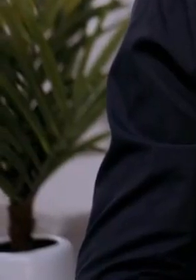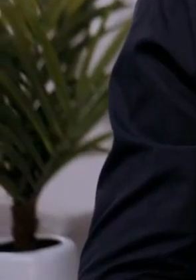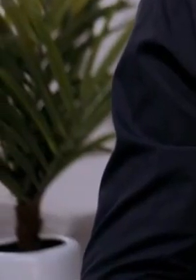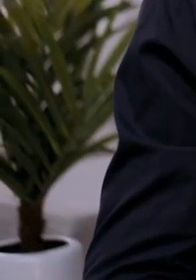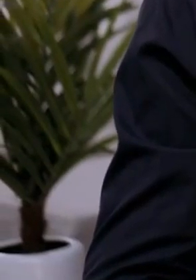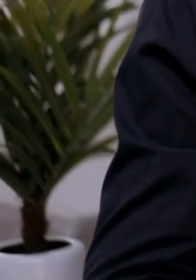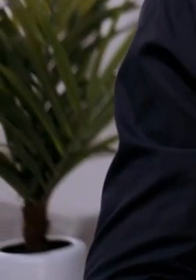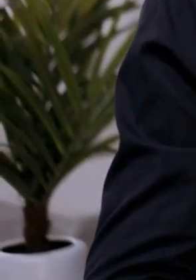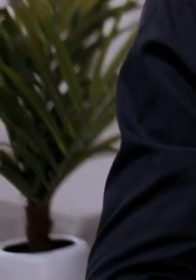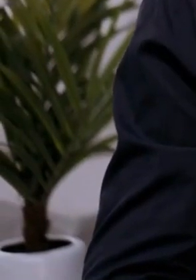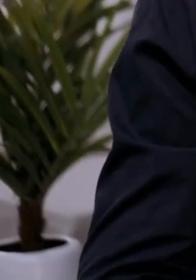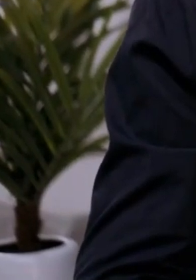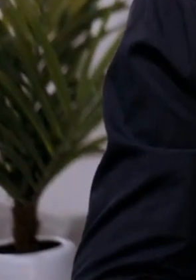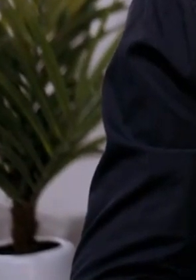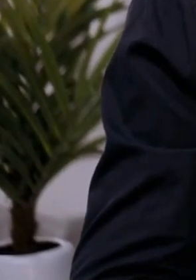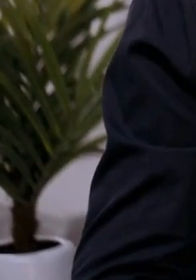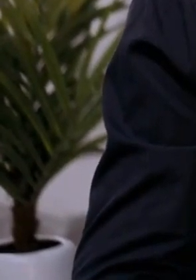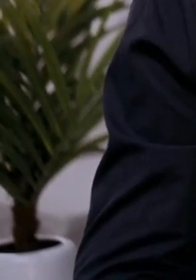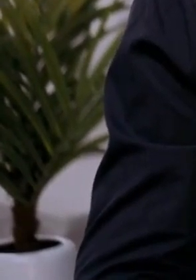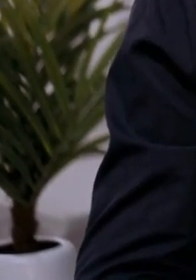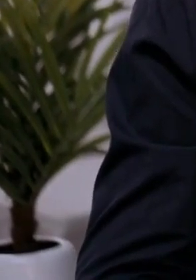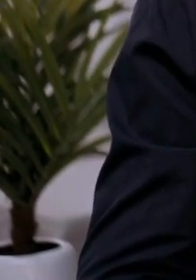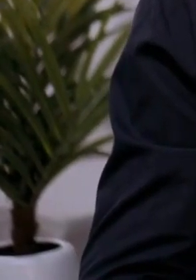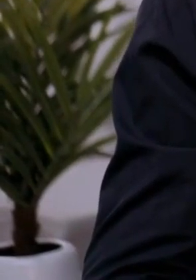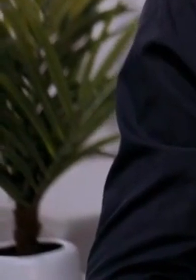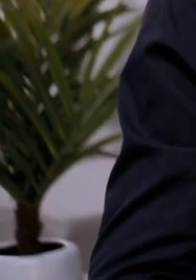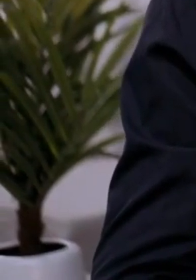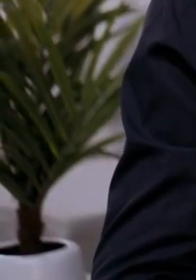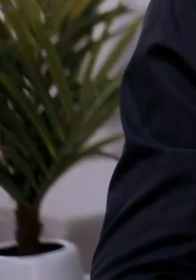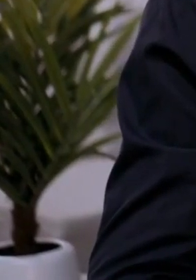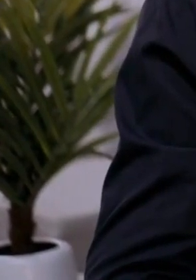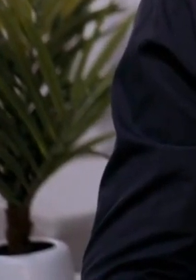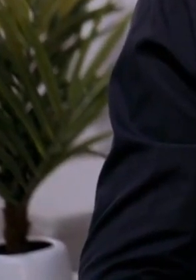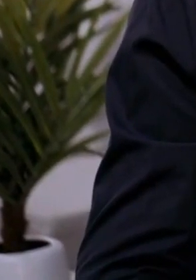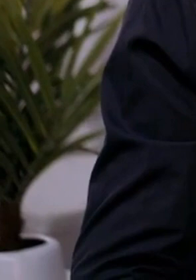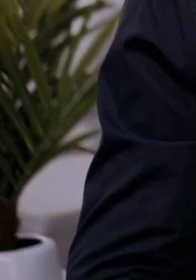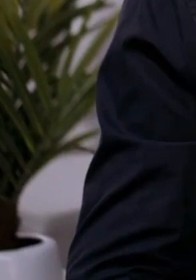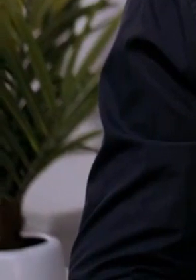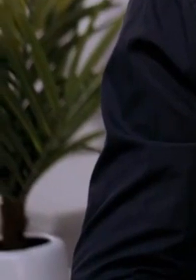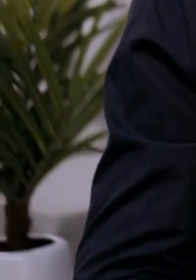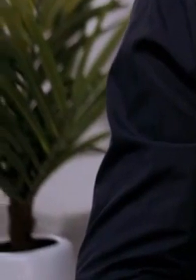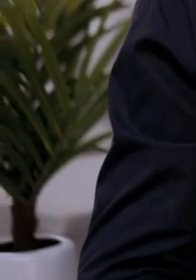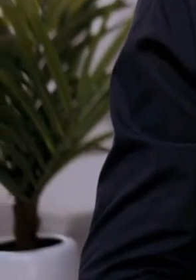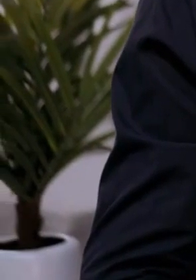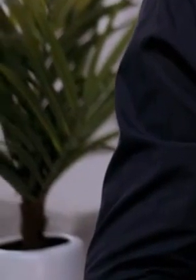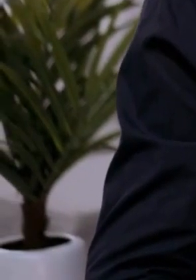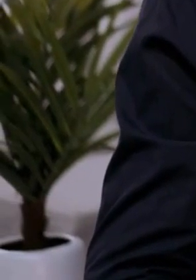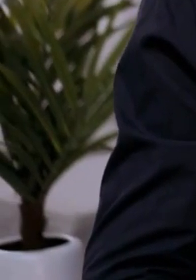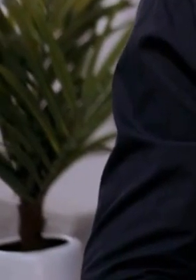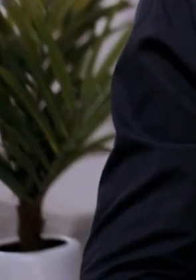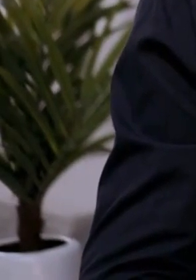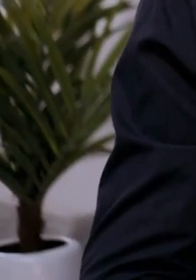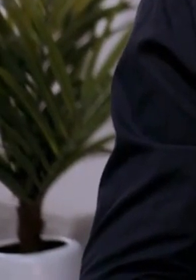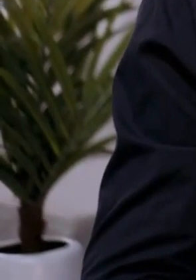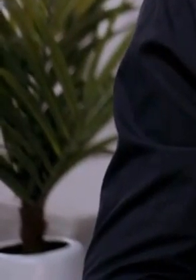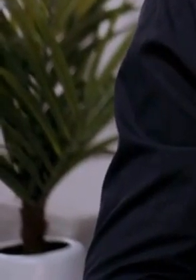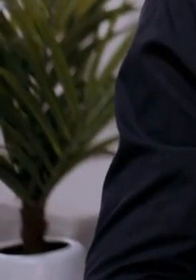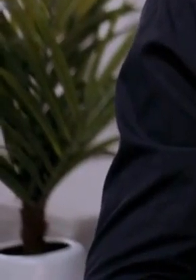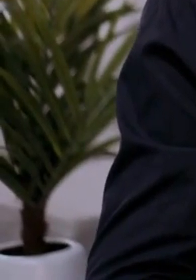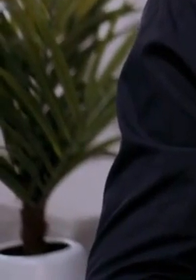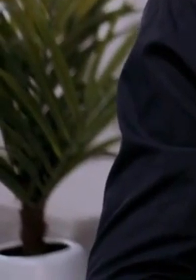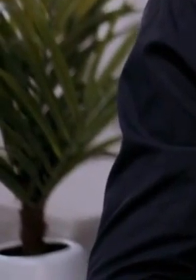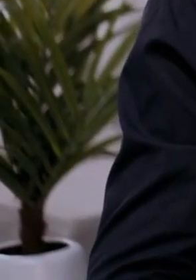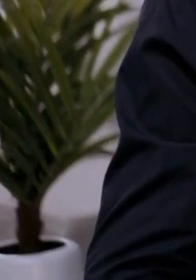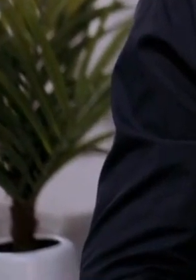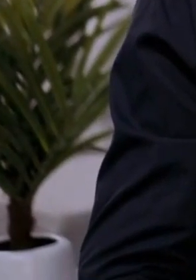that you joined us online today. So if this is helpful for you, why don't you think about sharing it with a friend and letting it be helpful for them, or maybe just subscribing